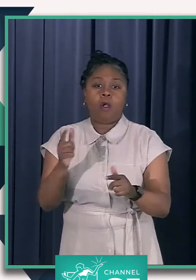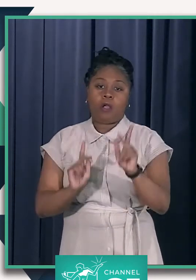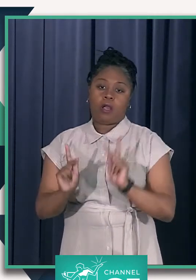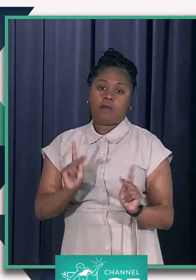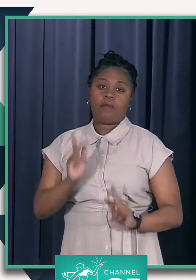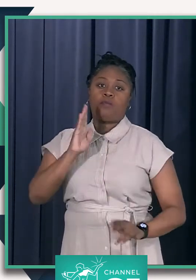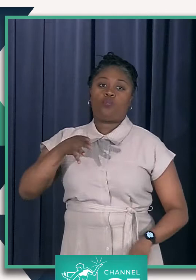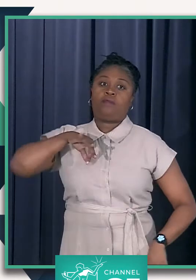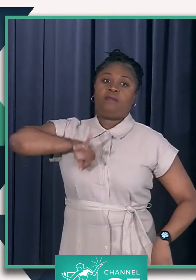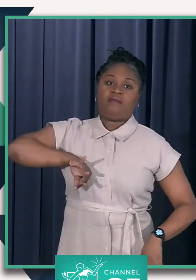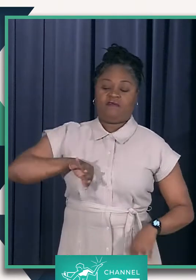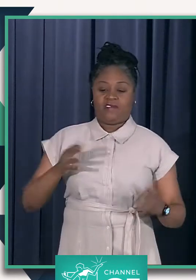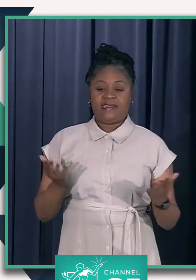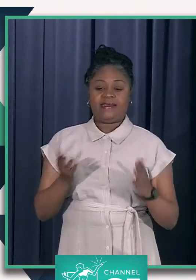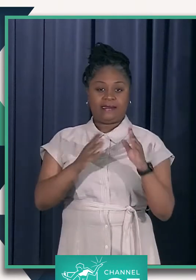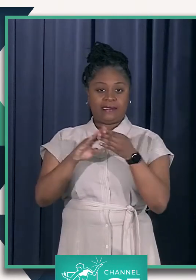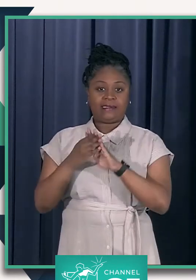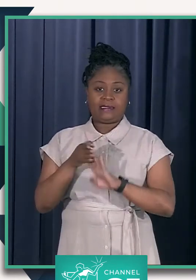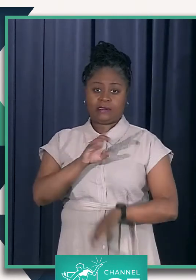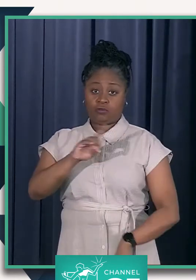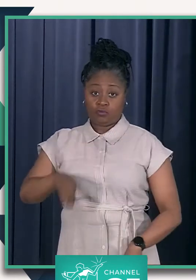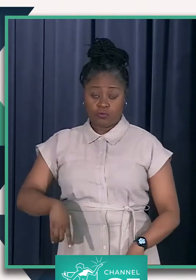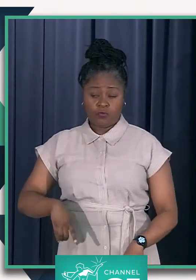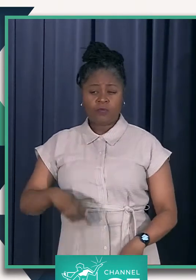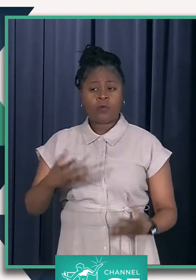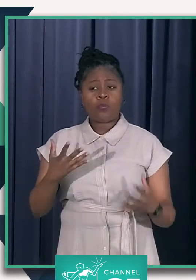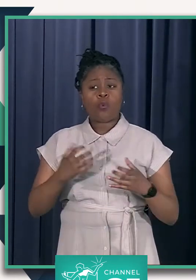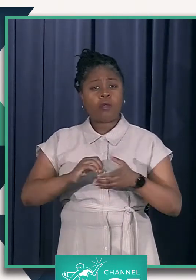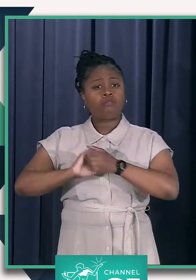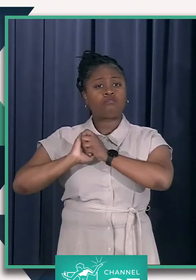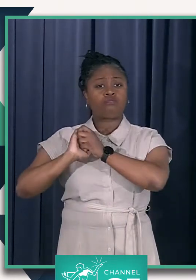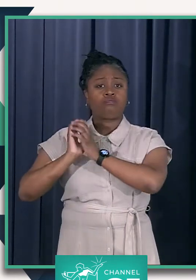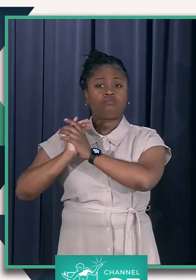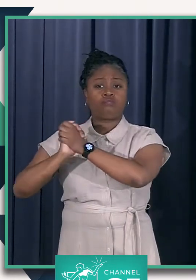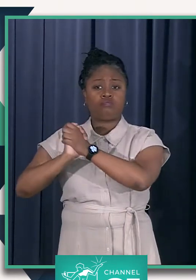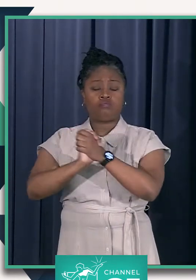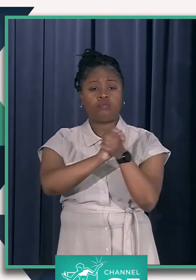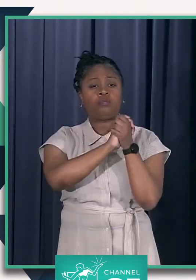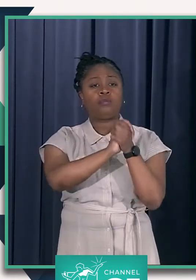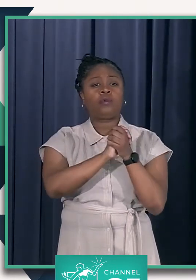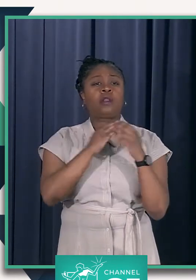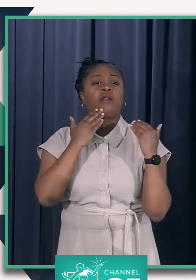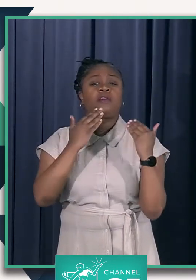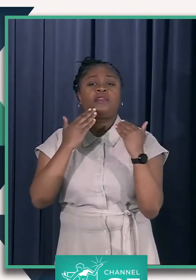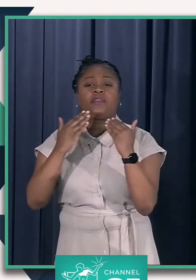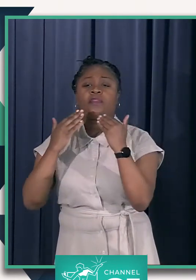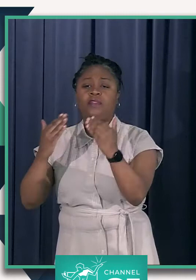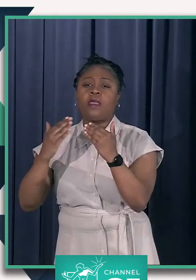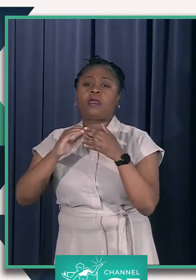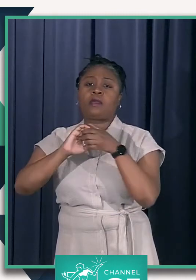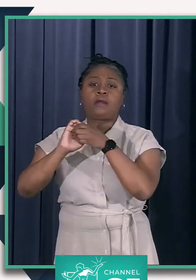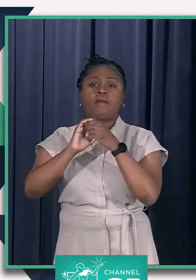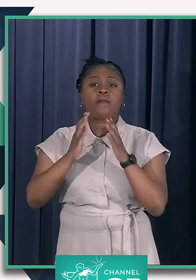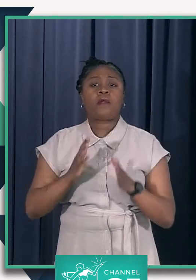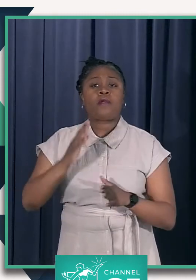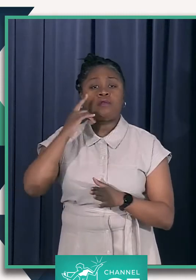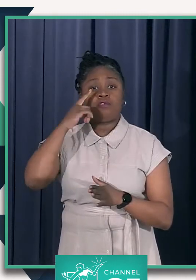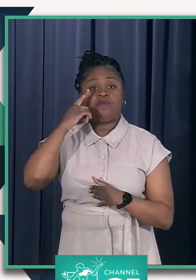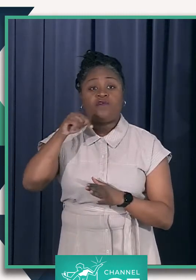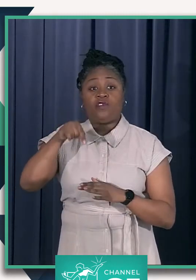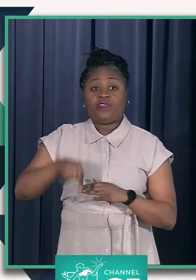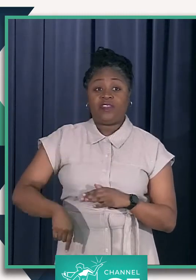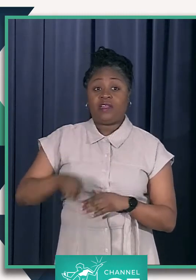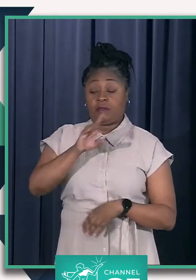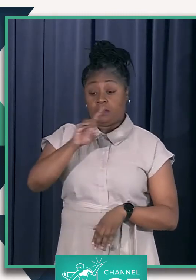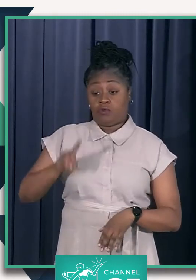I'd like to congratulate and thank the partners that are involved in the Detroit Housing for the Future Fund. It's a privilege to join